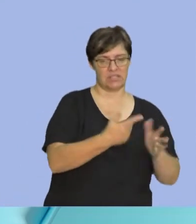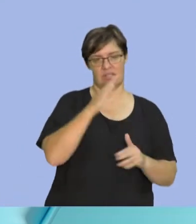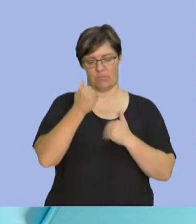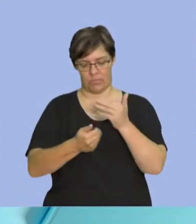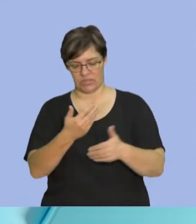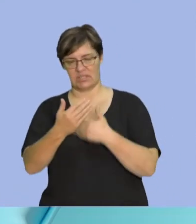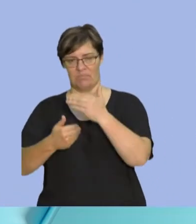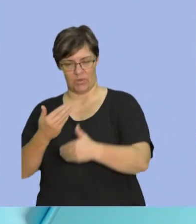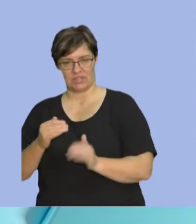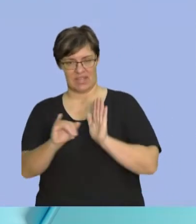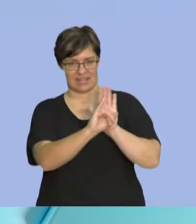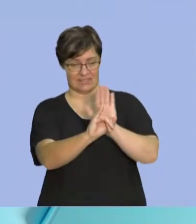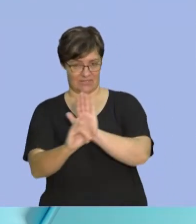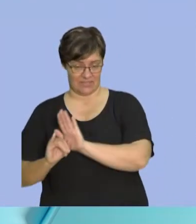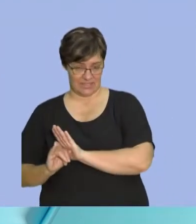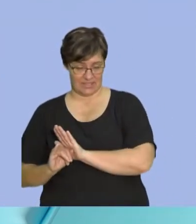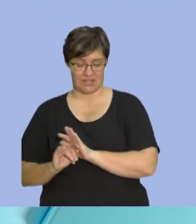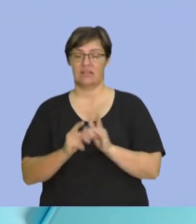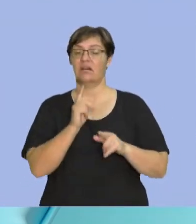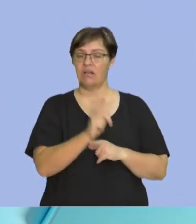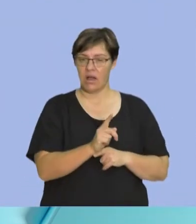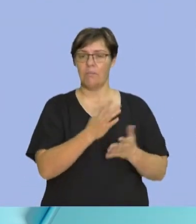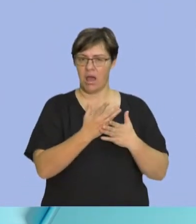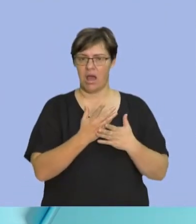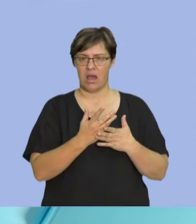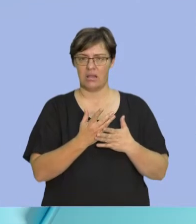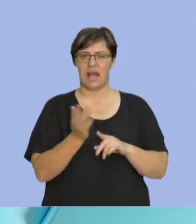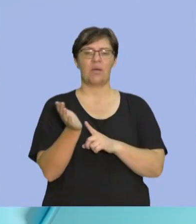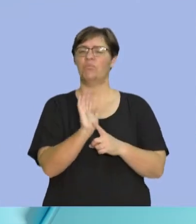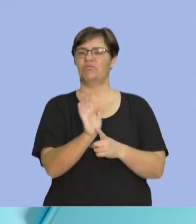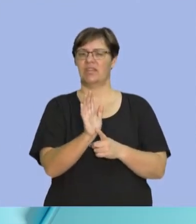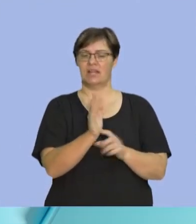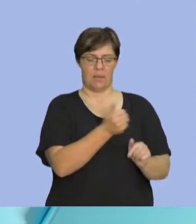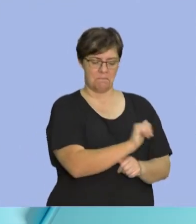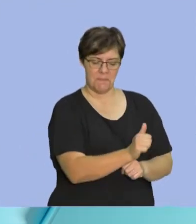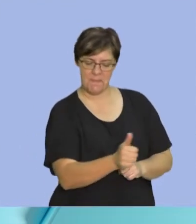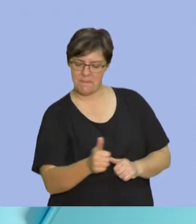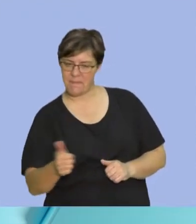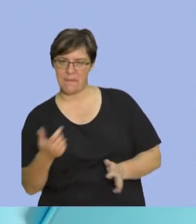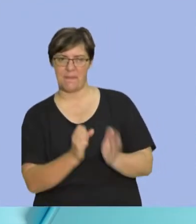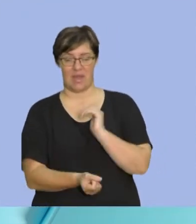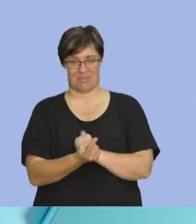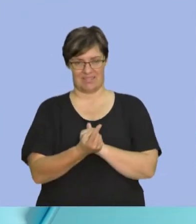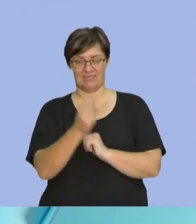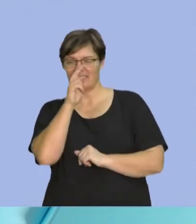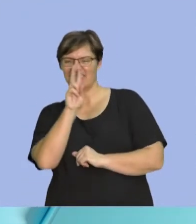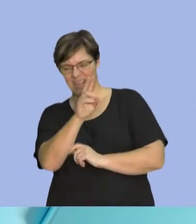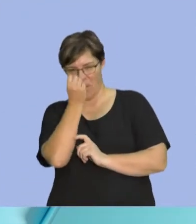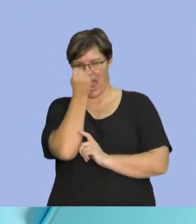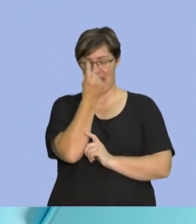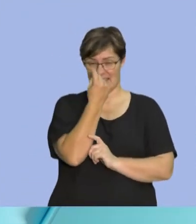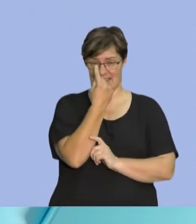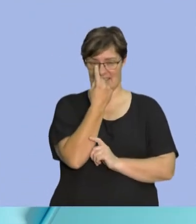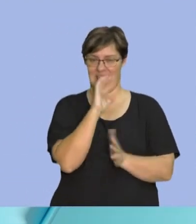and we identify the characteristics. But often this is a movie. This is a series of events that flows. And hence, let's try and